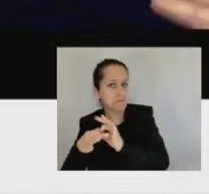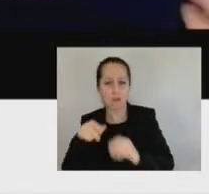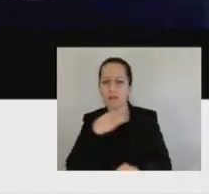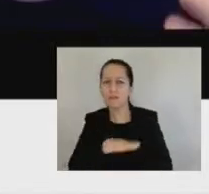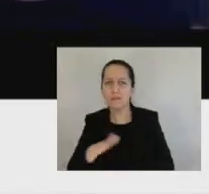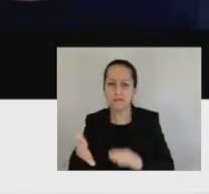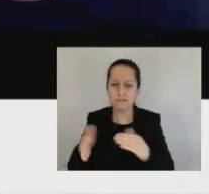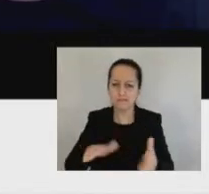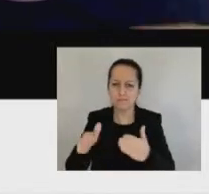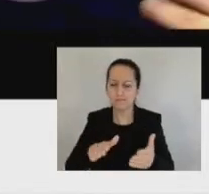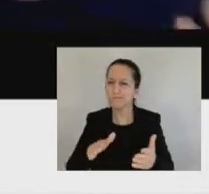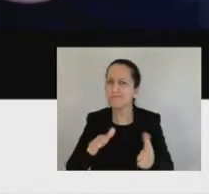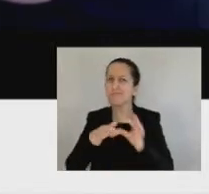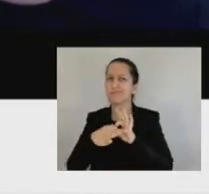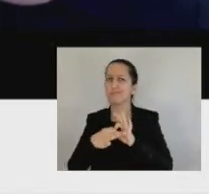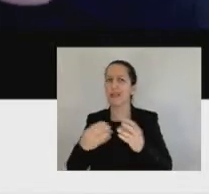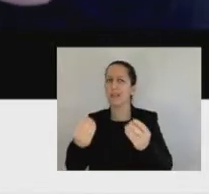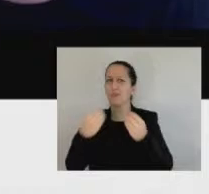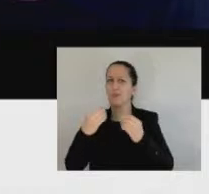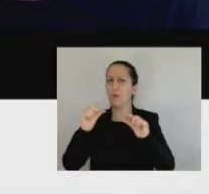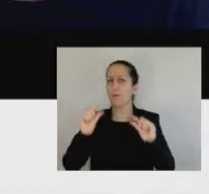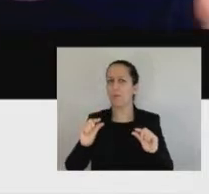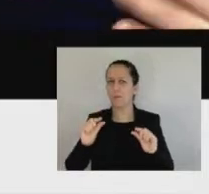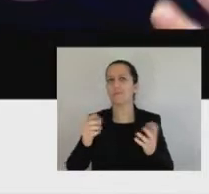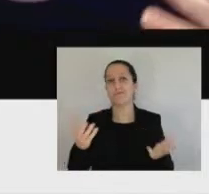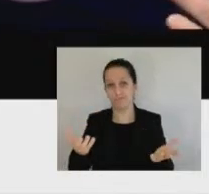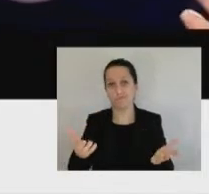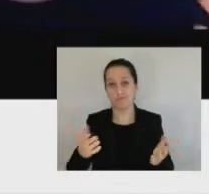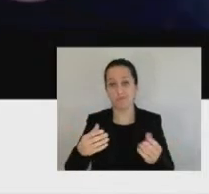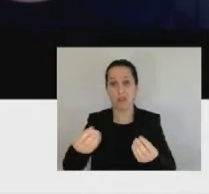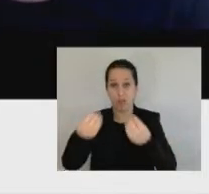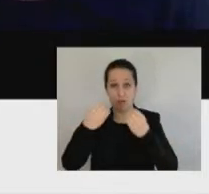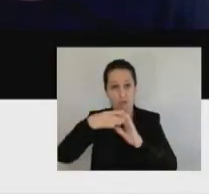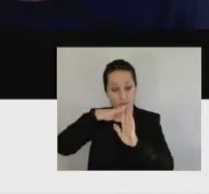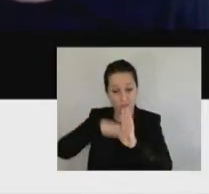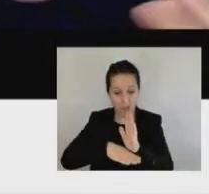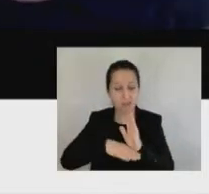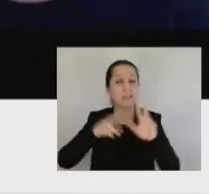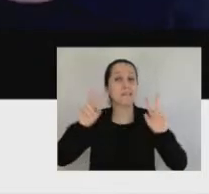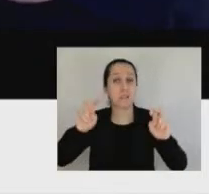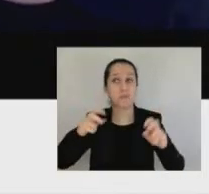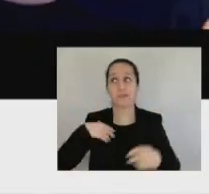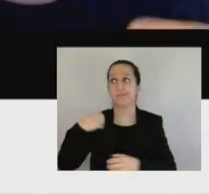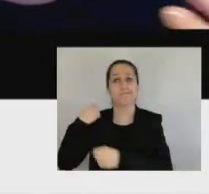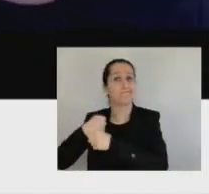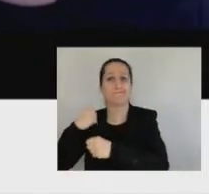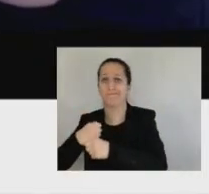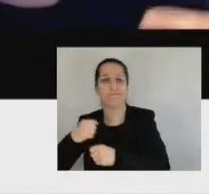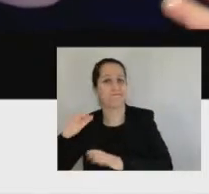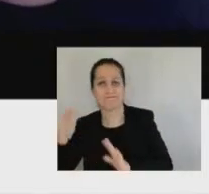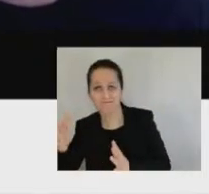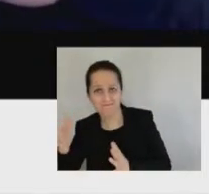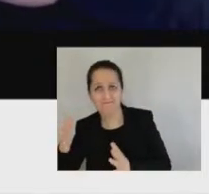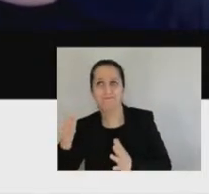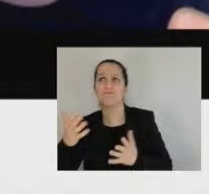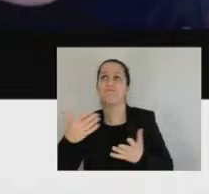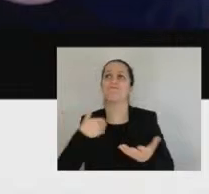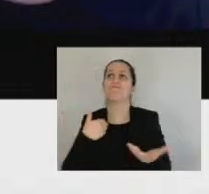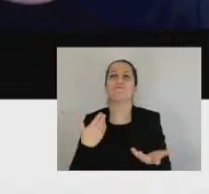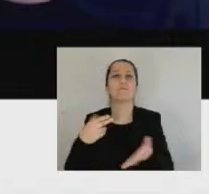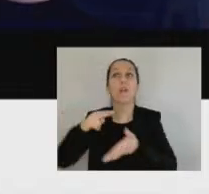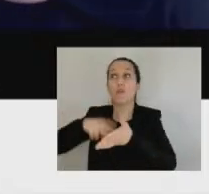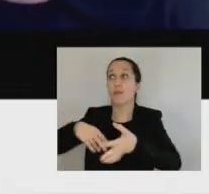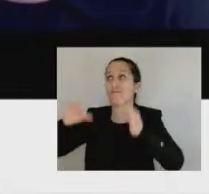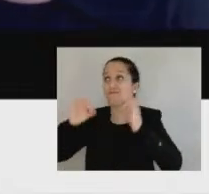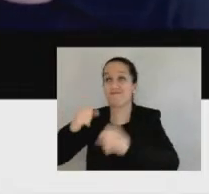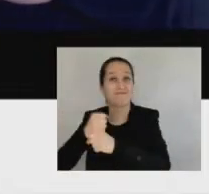about some aspects of intervention on mortality. We know that if there is low education, there are